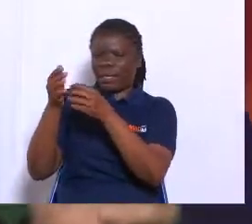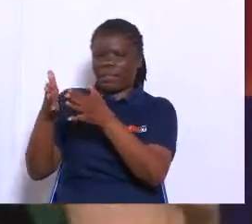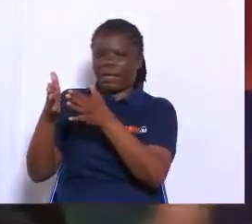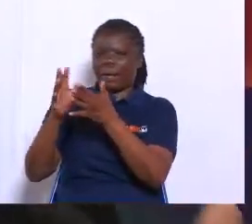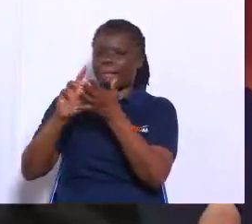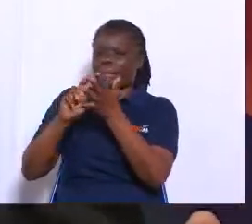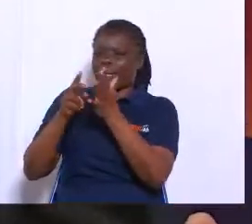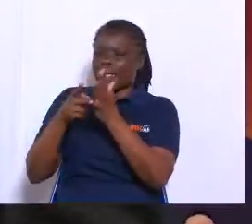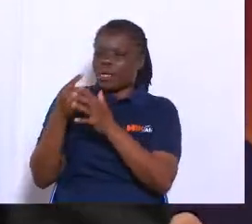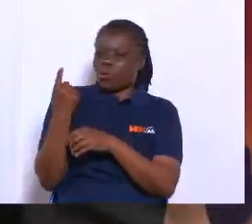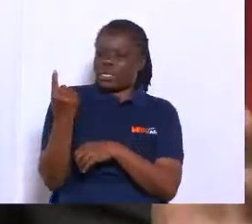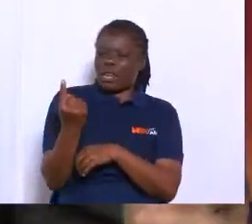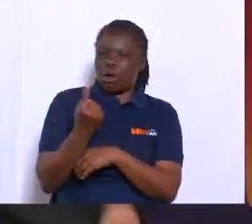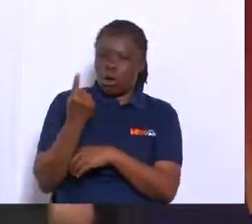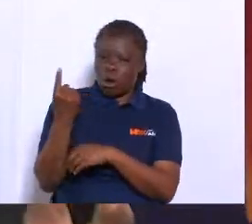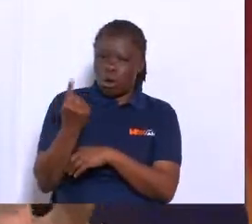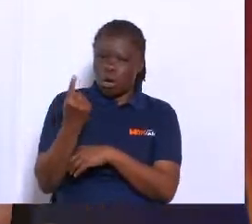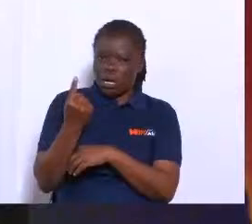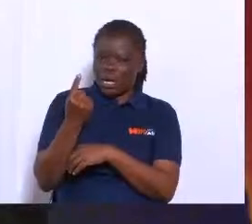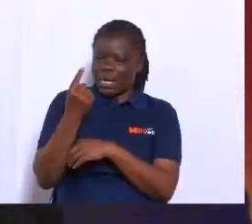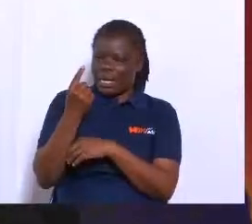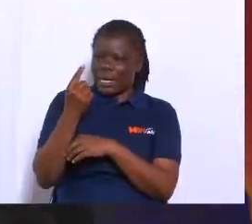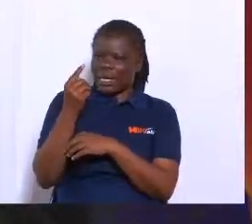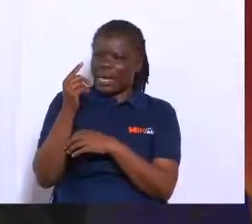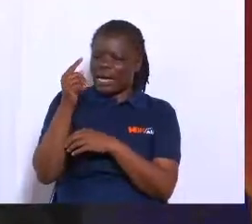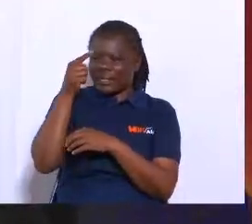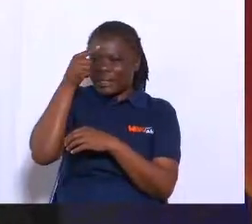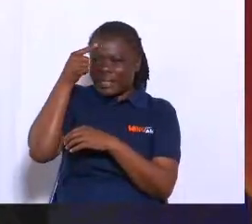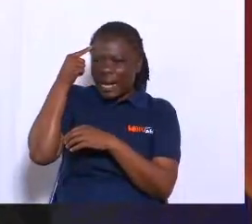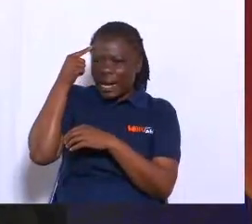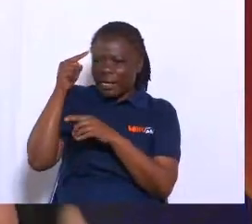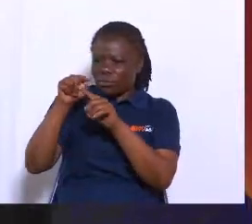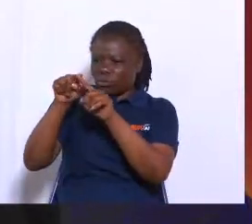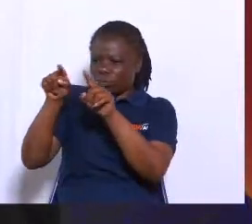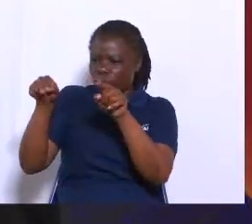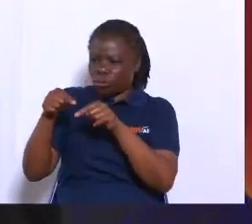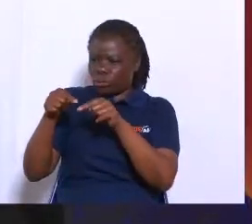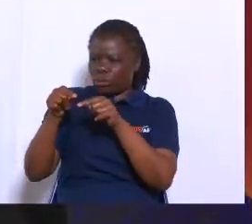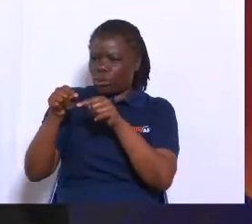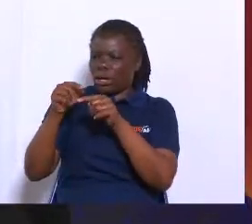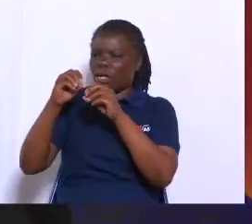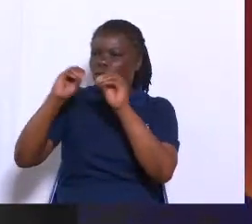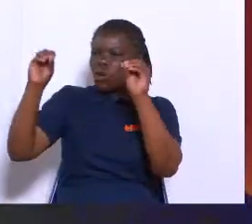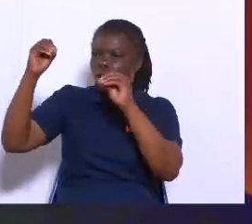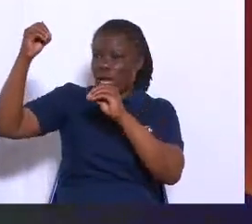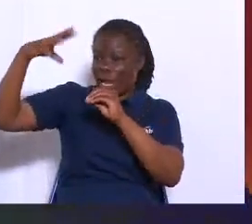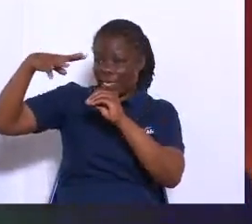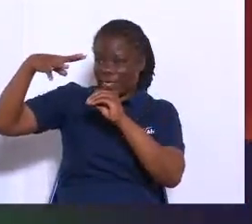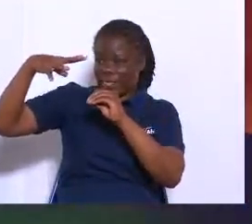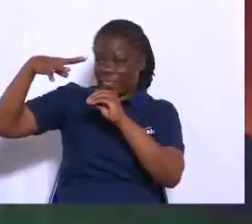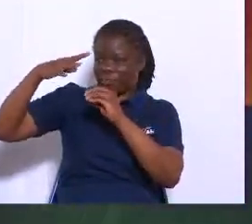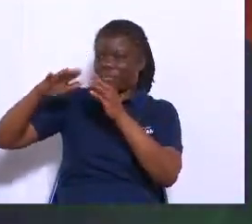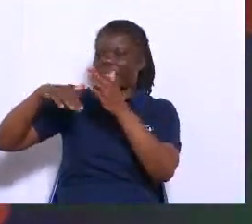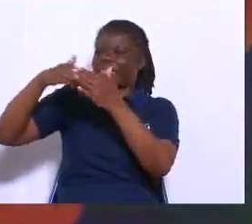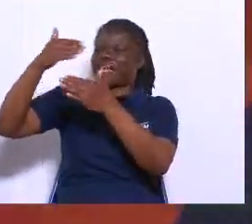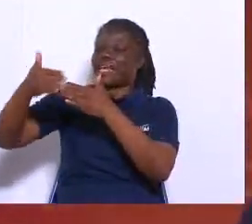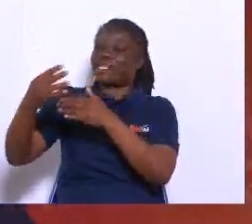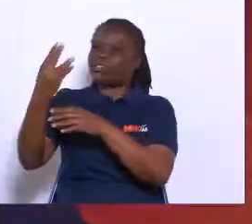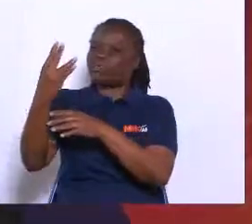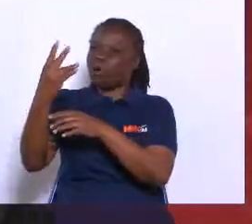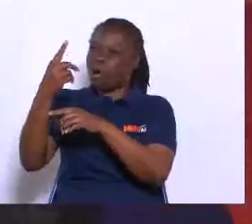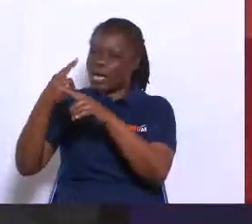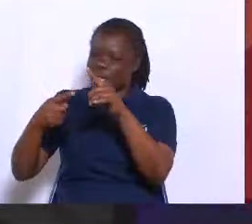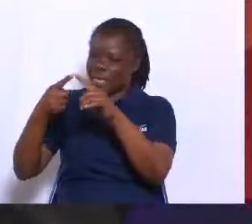means he was alone in a dark dungeon beneath the earth with no light. The next 4 years he